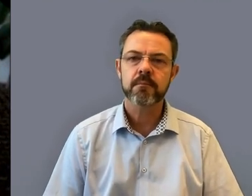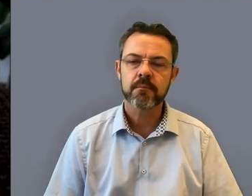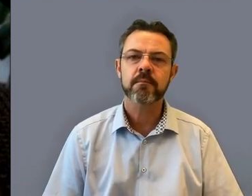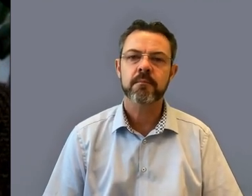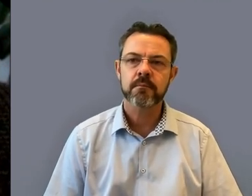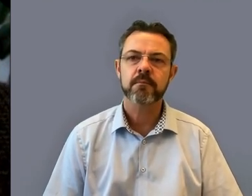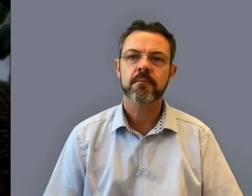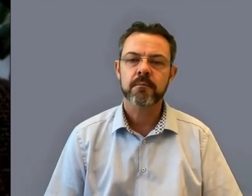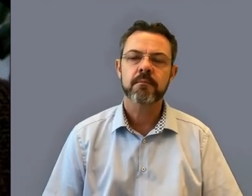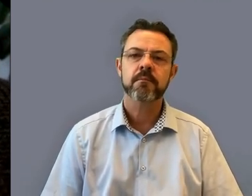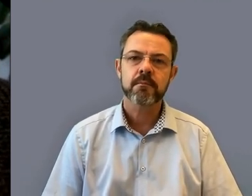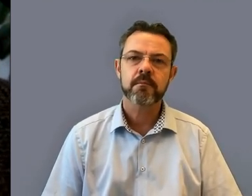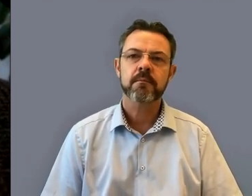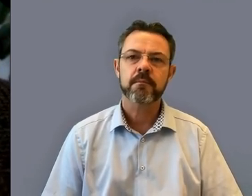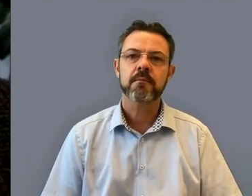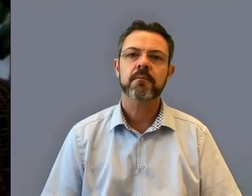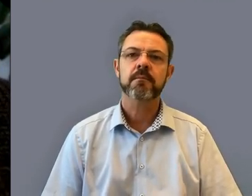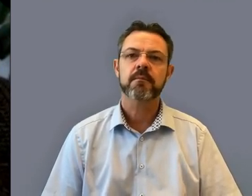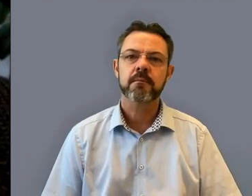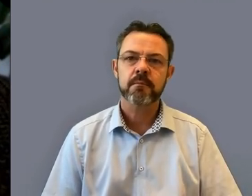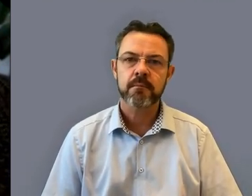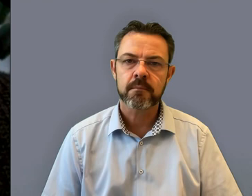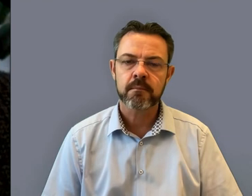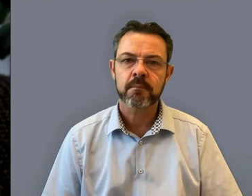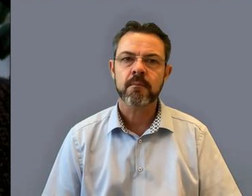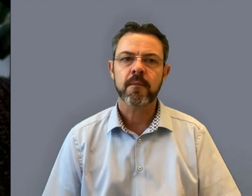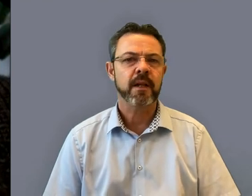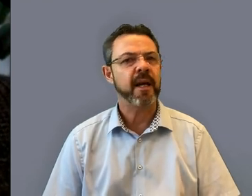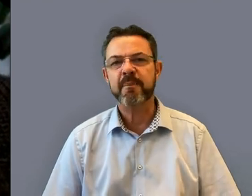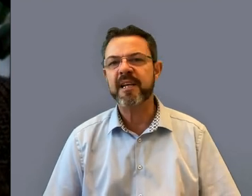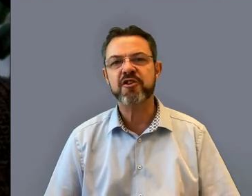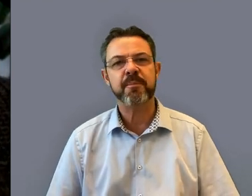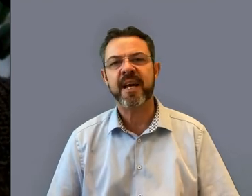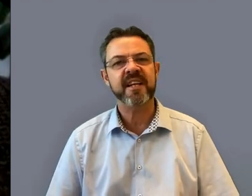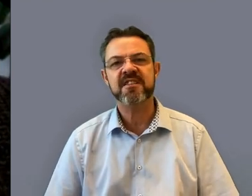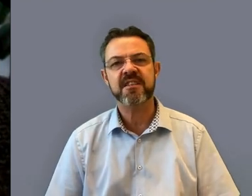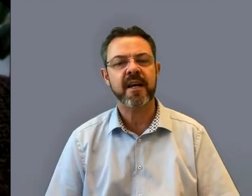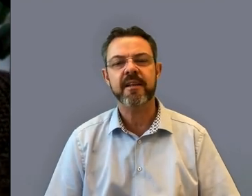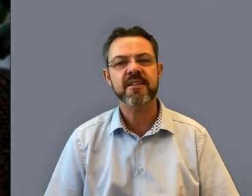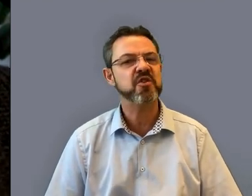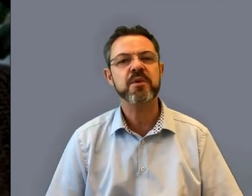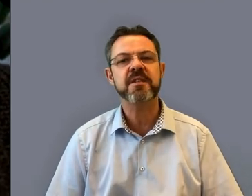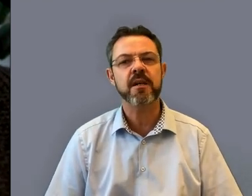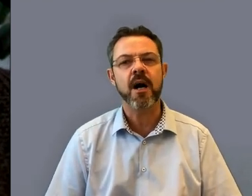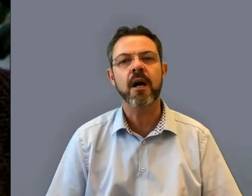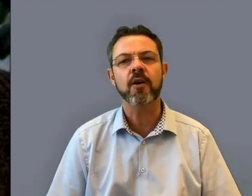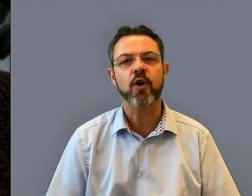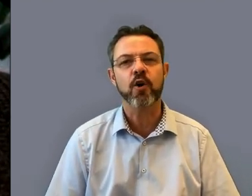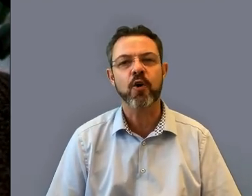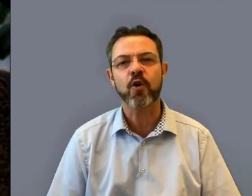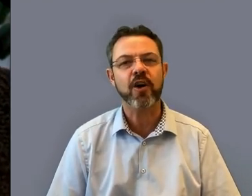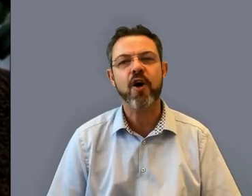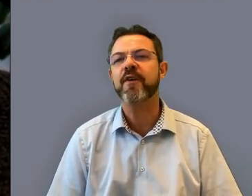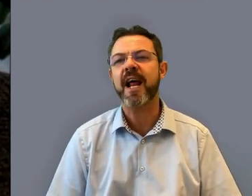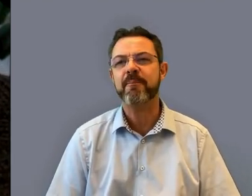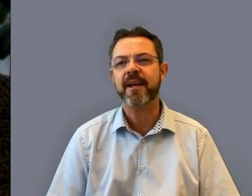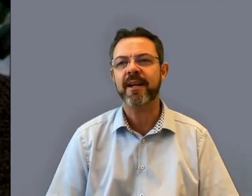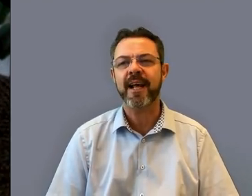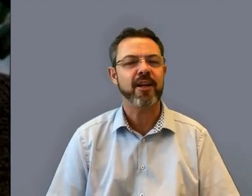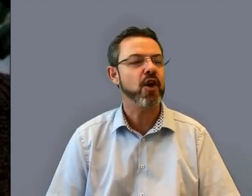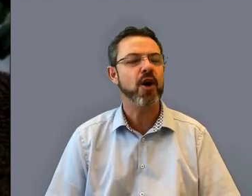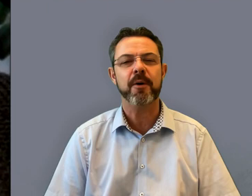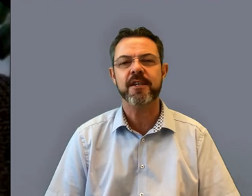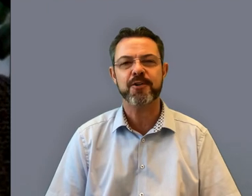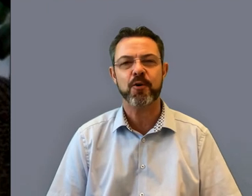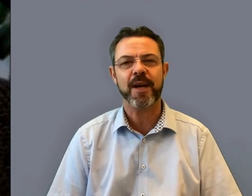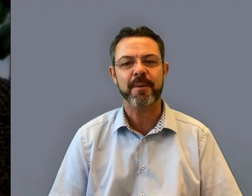really once every year, or once every 10 years kind of events. Like a big ship getting stuck in the Suez Canal or COVID happening